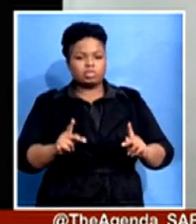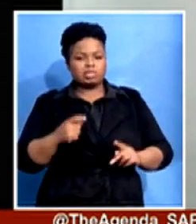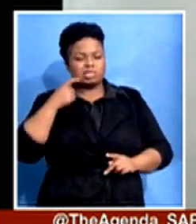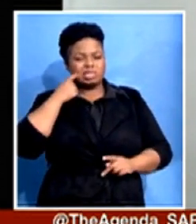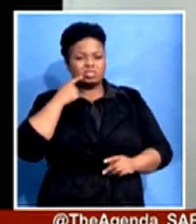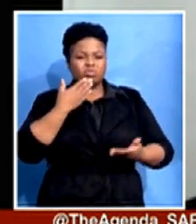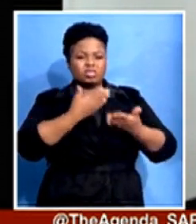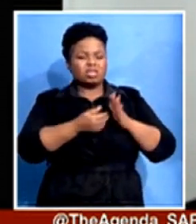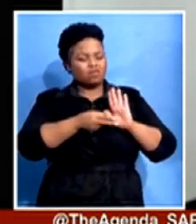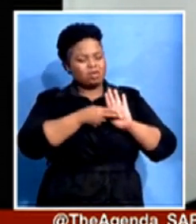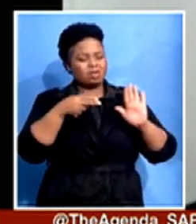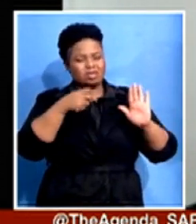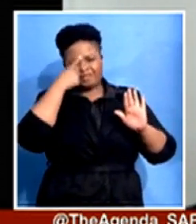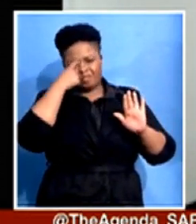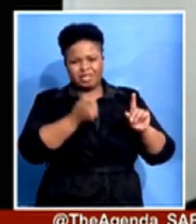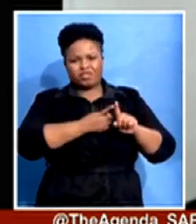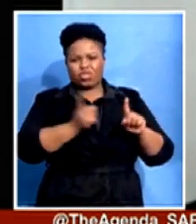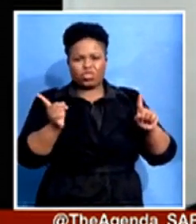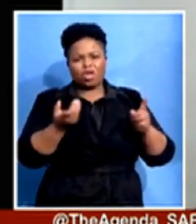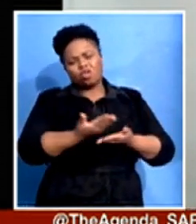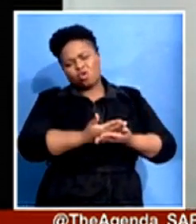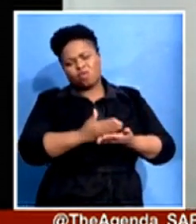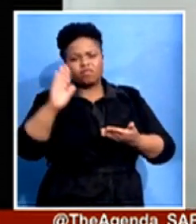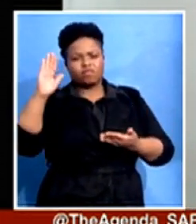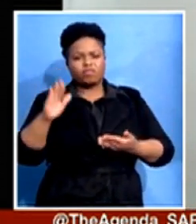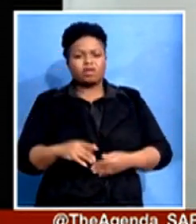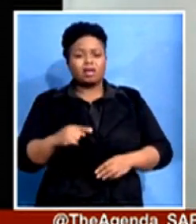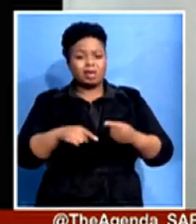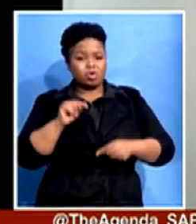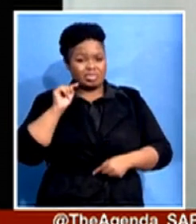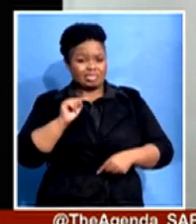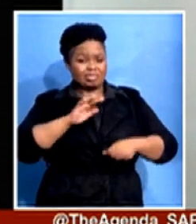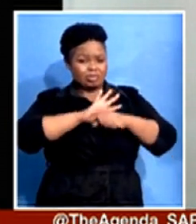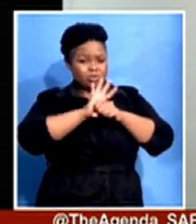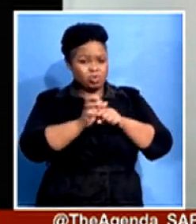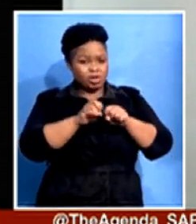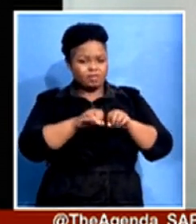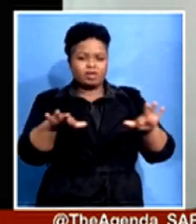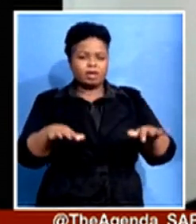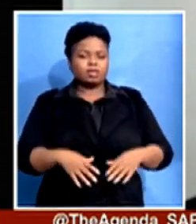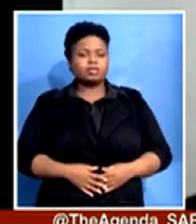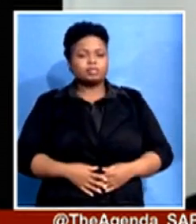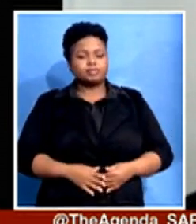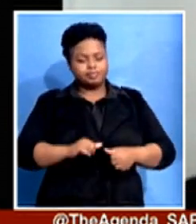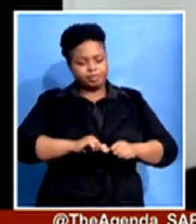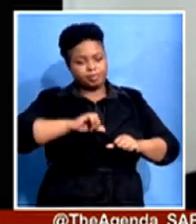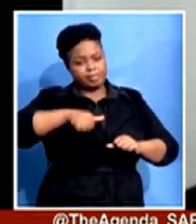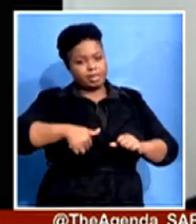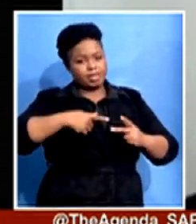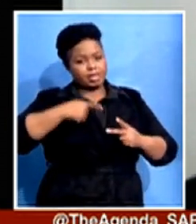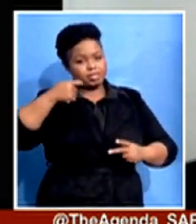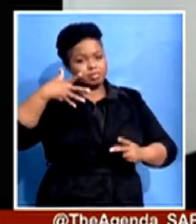virus. We are now going to have the next speaker, and that will be Dr.